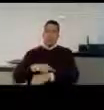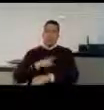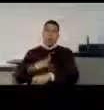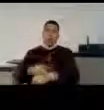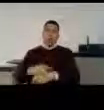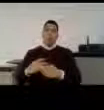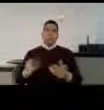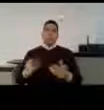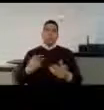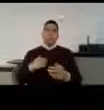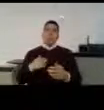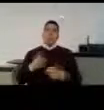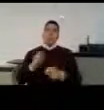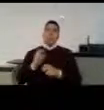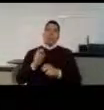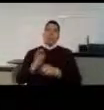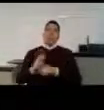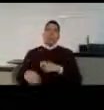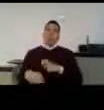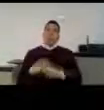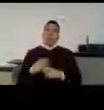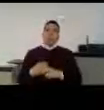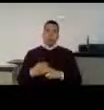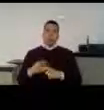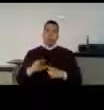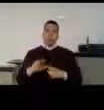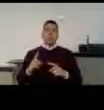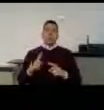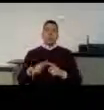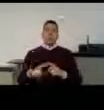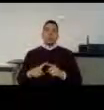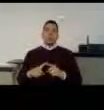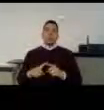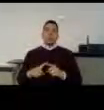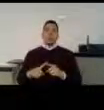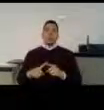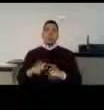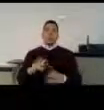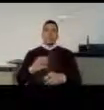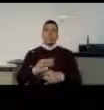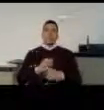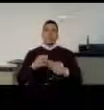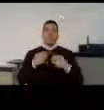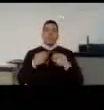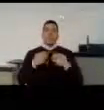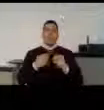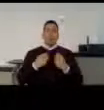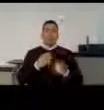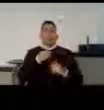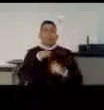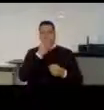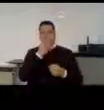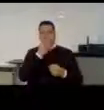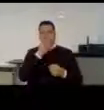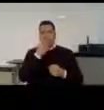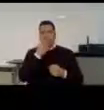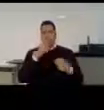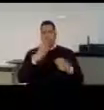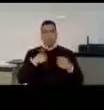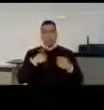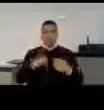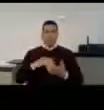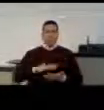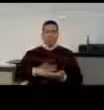working extra hard to try to even get the healthy food for